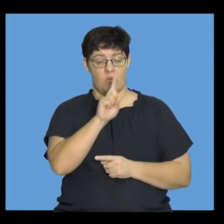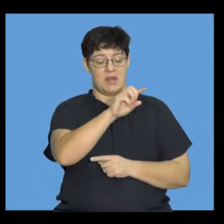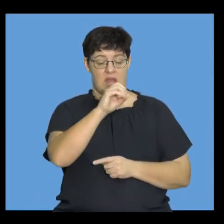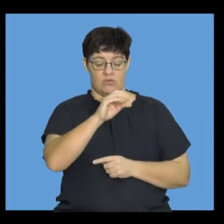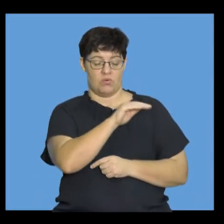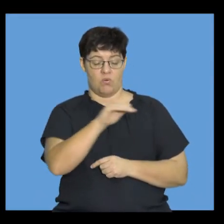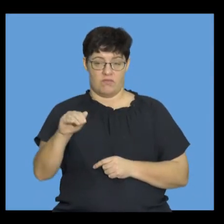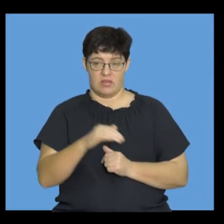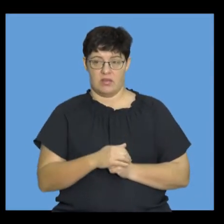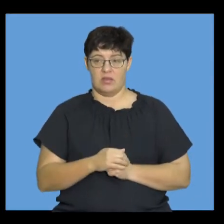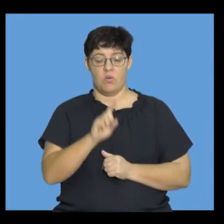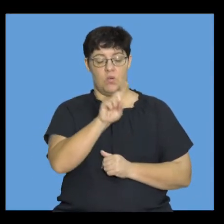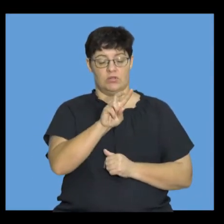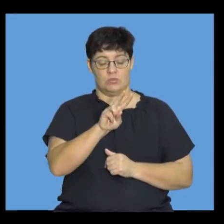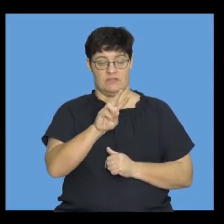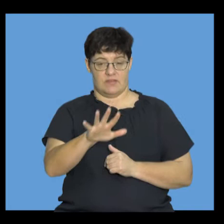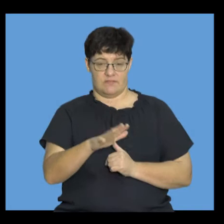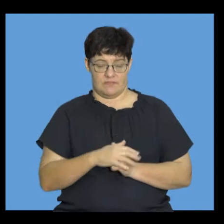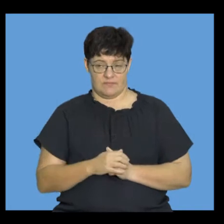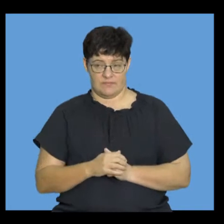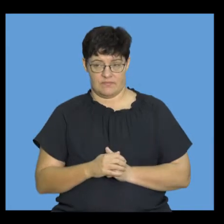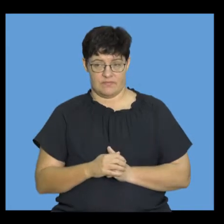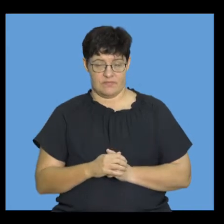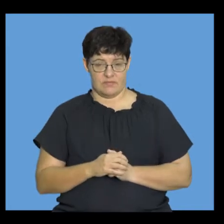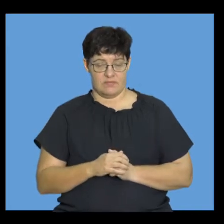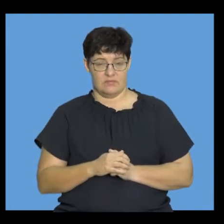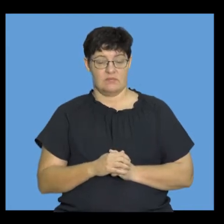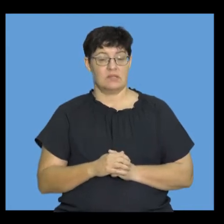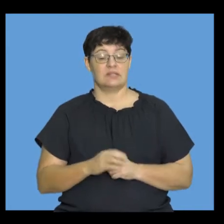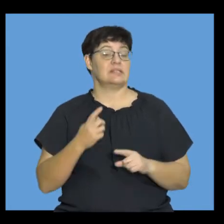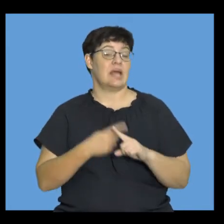percentage? 125. Right?